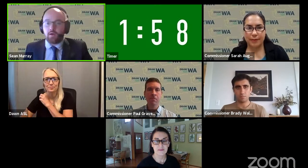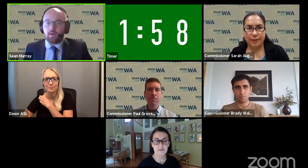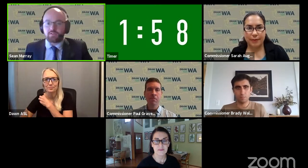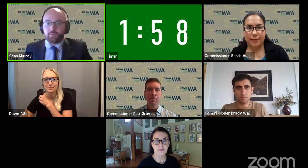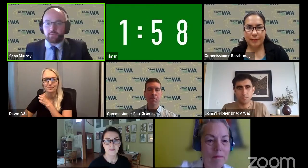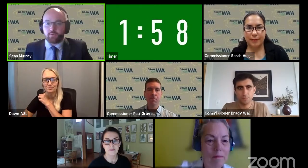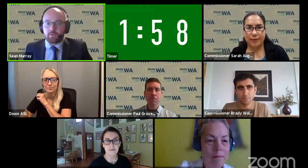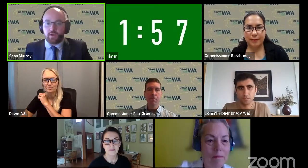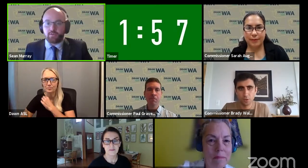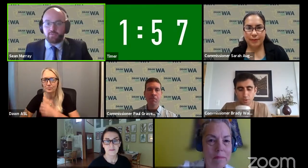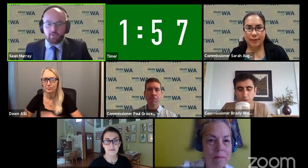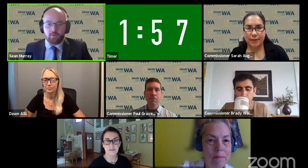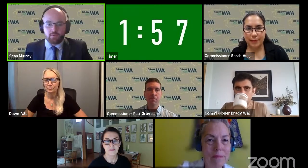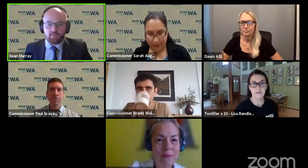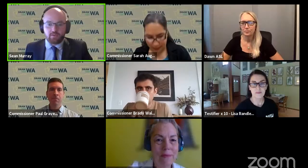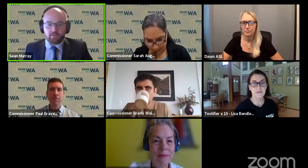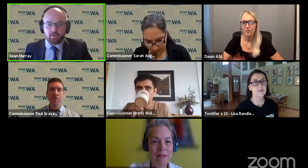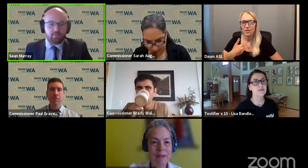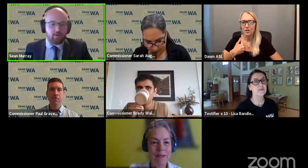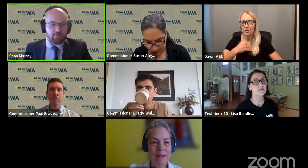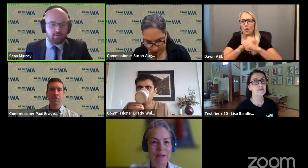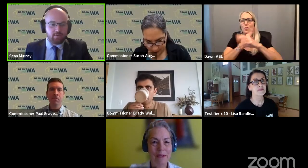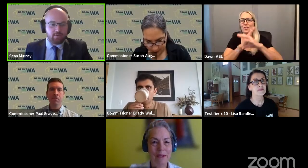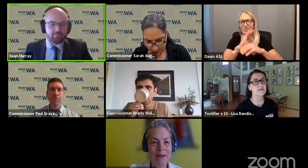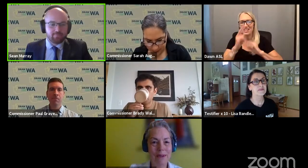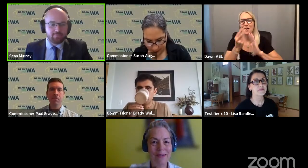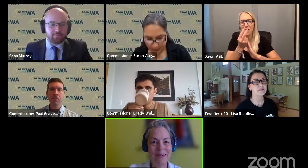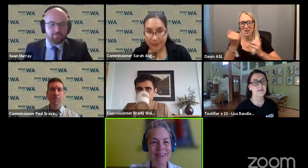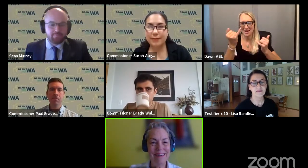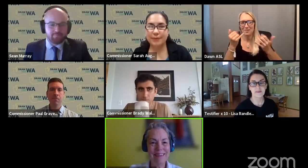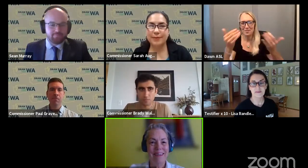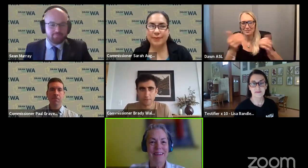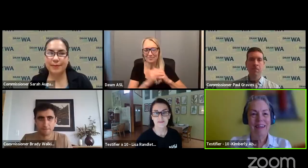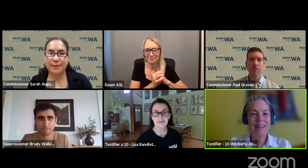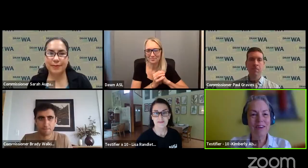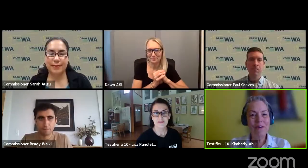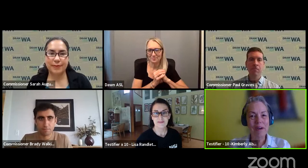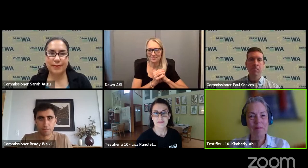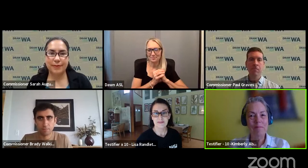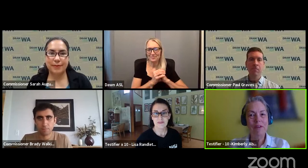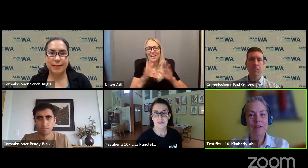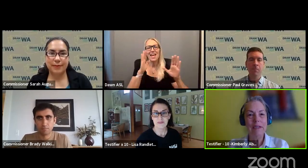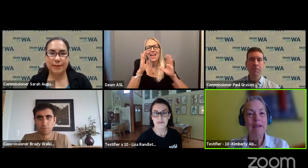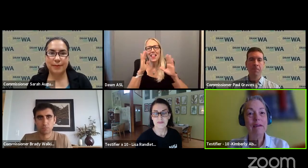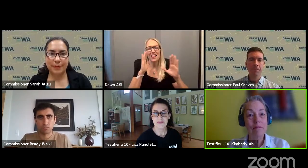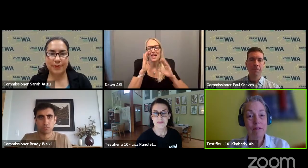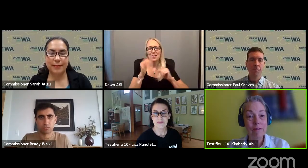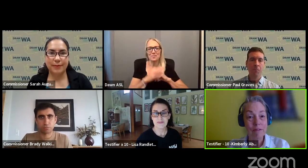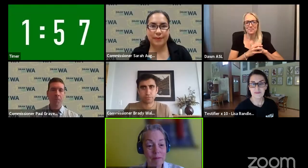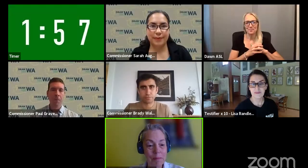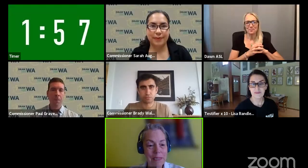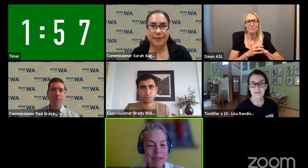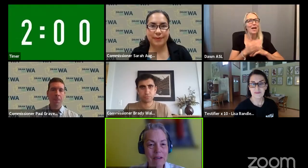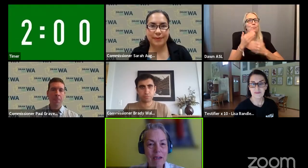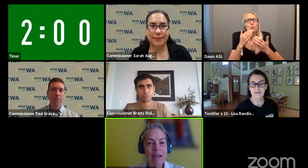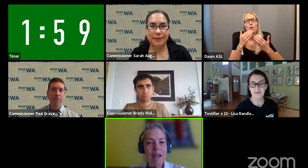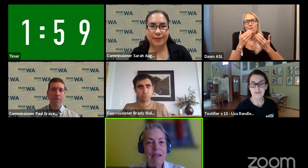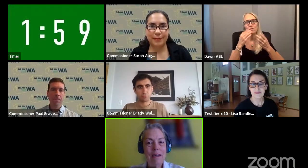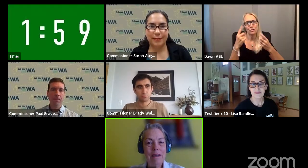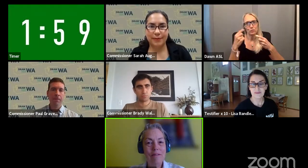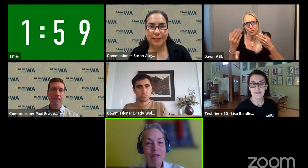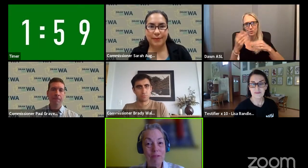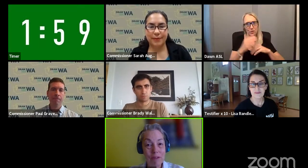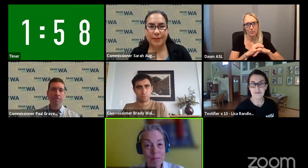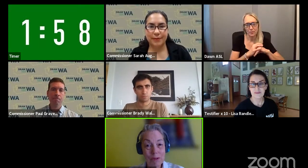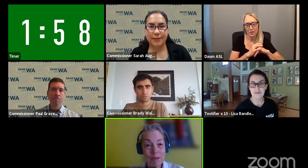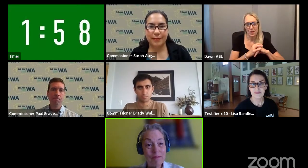You had, I'll stop you real quick. You had your video on, it kicked off. Okay, there you go. All right. Hello, I'm very grateful to be here